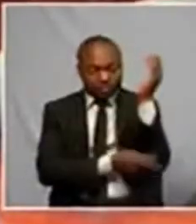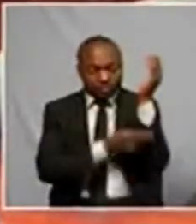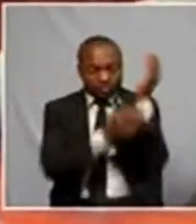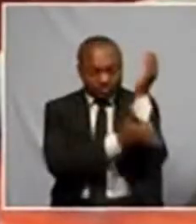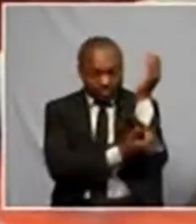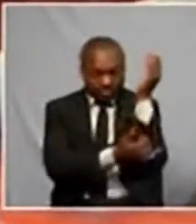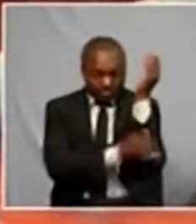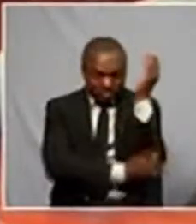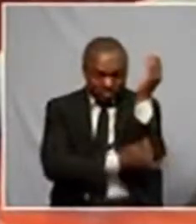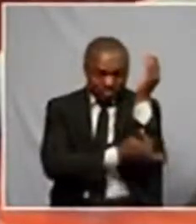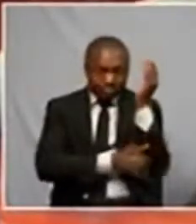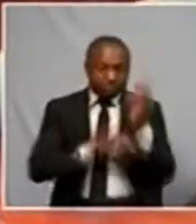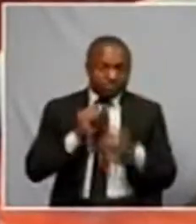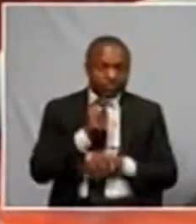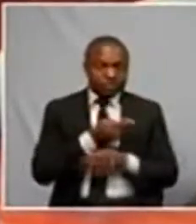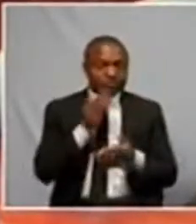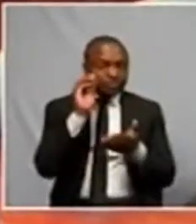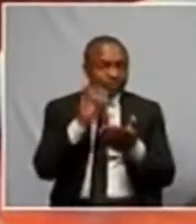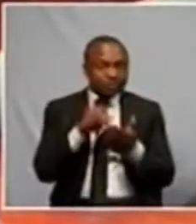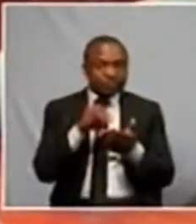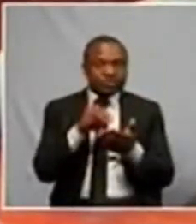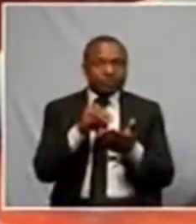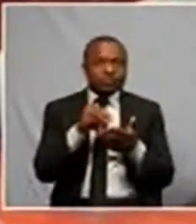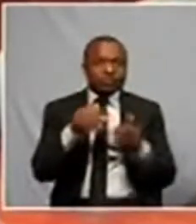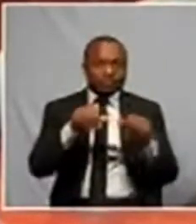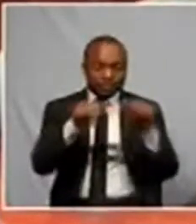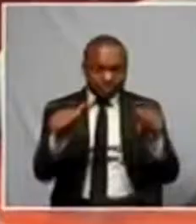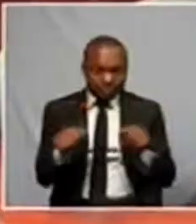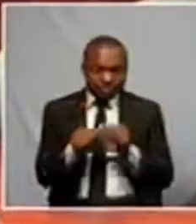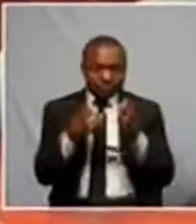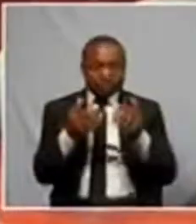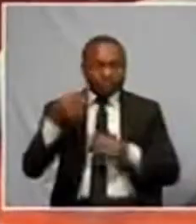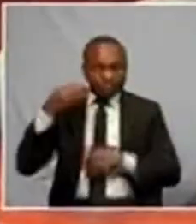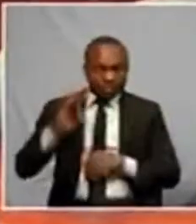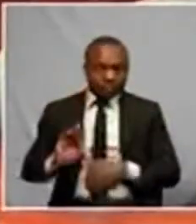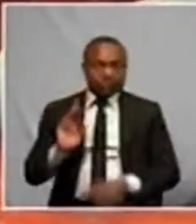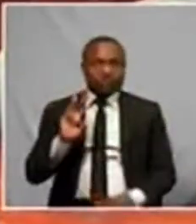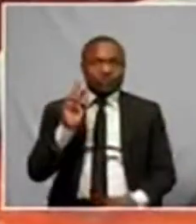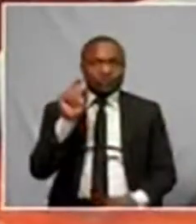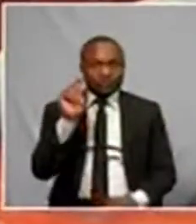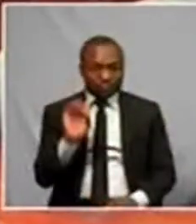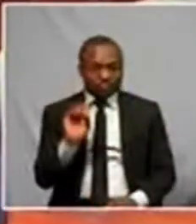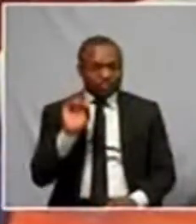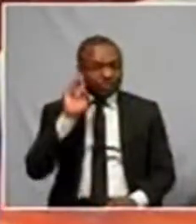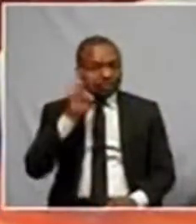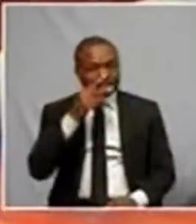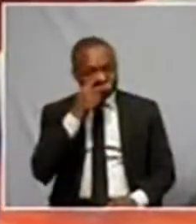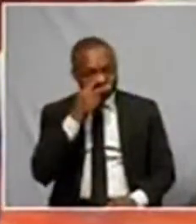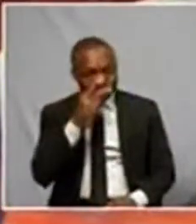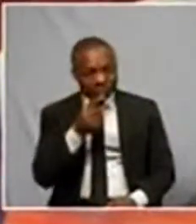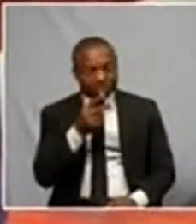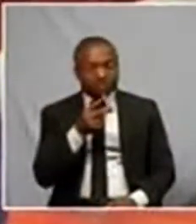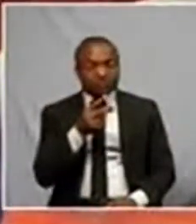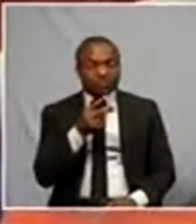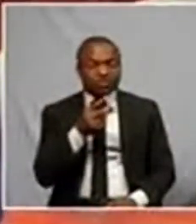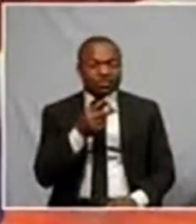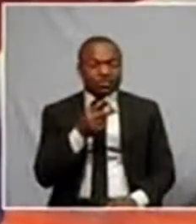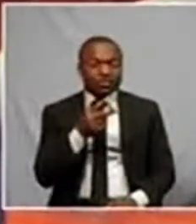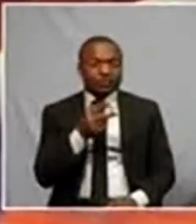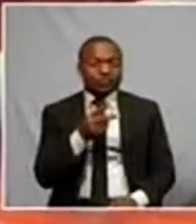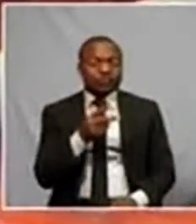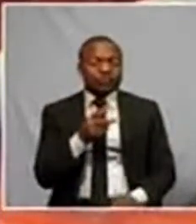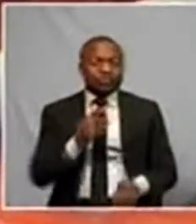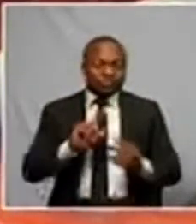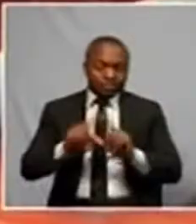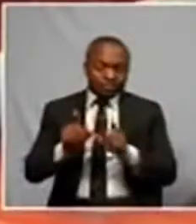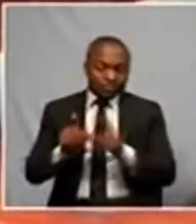forward areas where we would wish to get assistance, and then the WTO would be able to look, when it looks at the